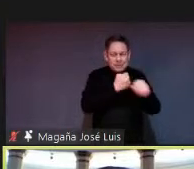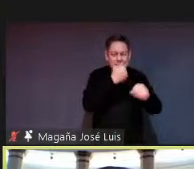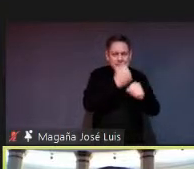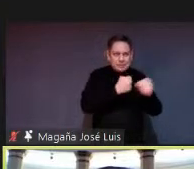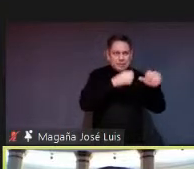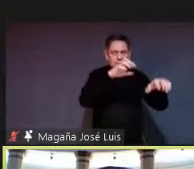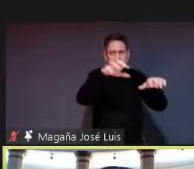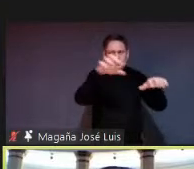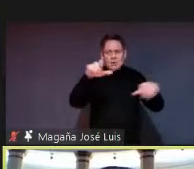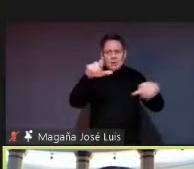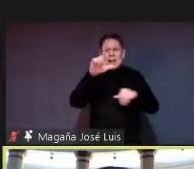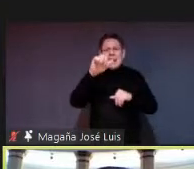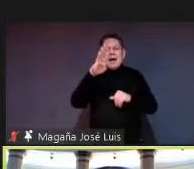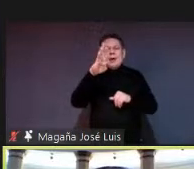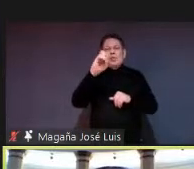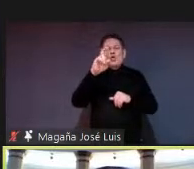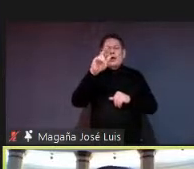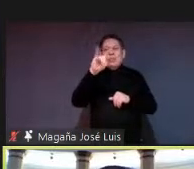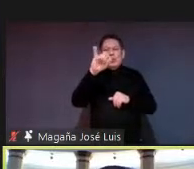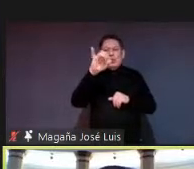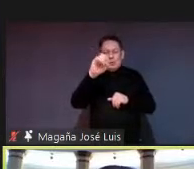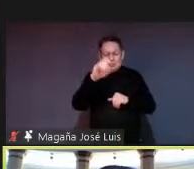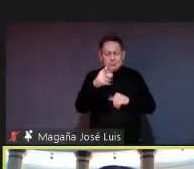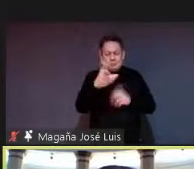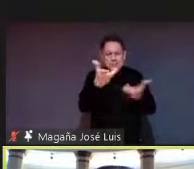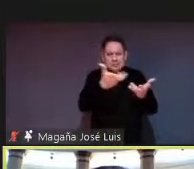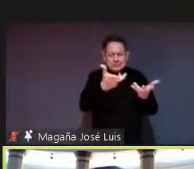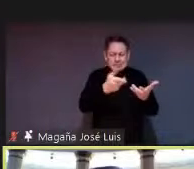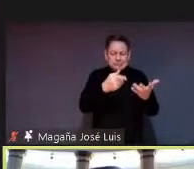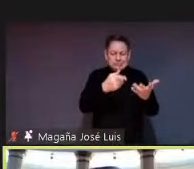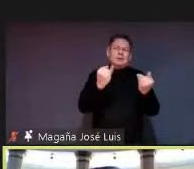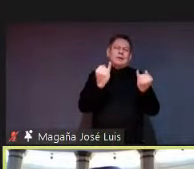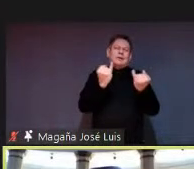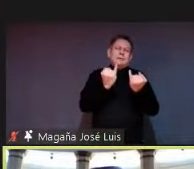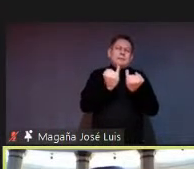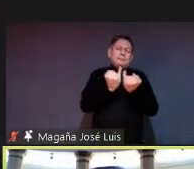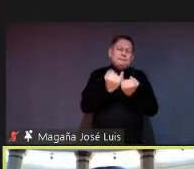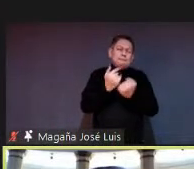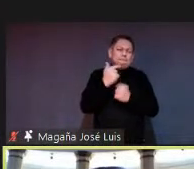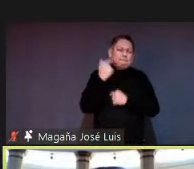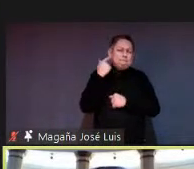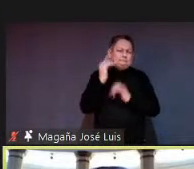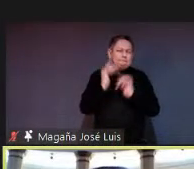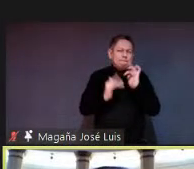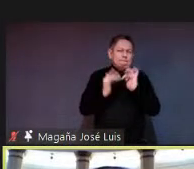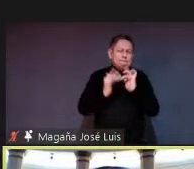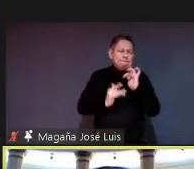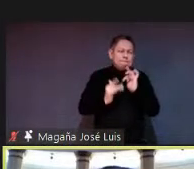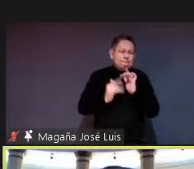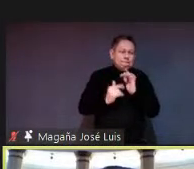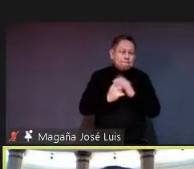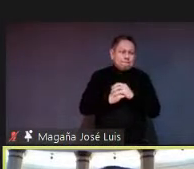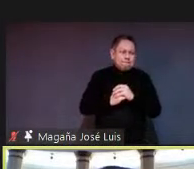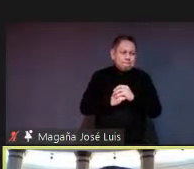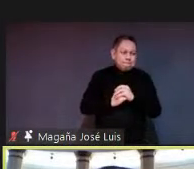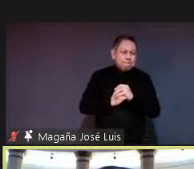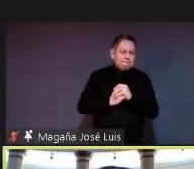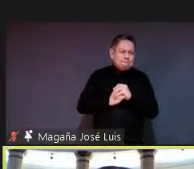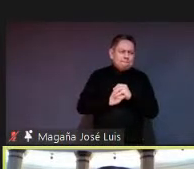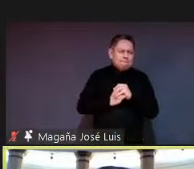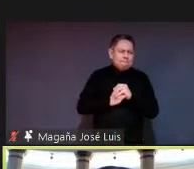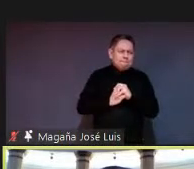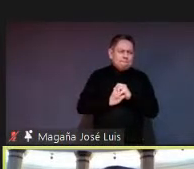labs. This is one of the hospital training sites. These are the different areas for small